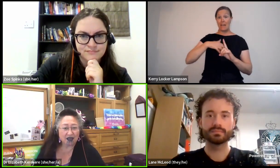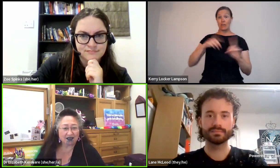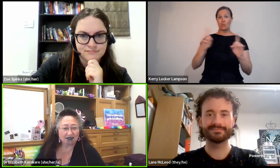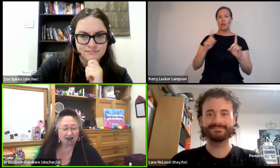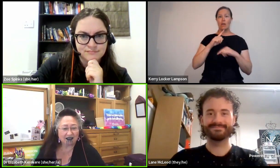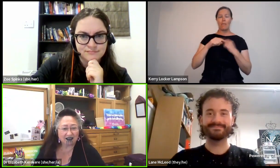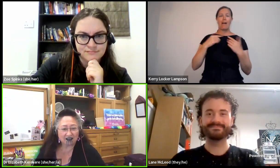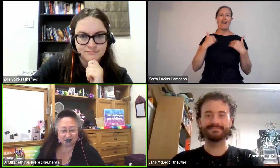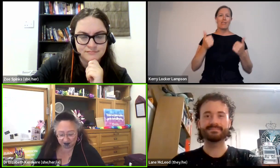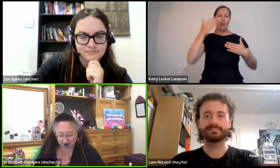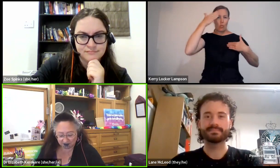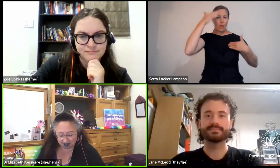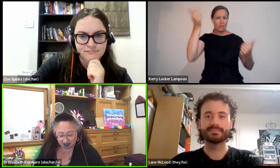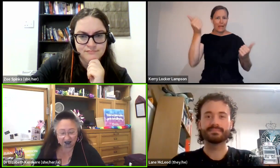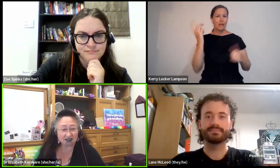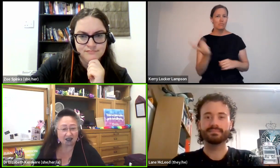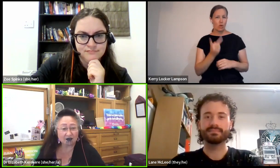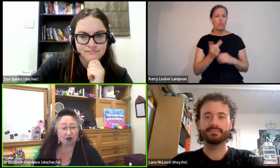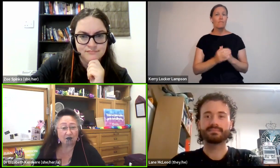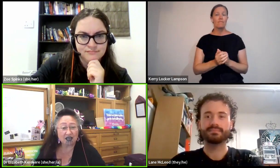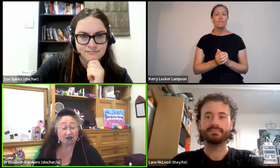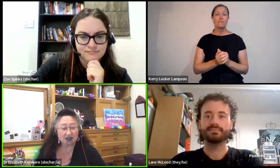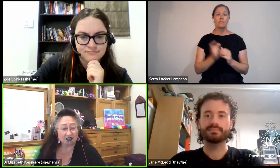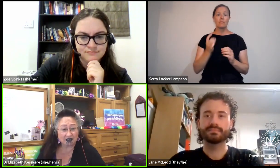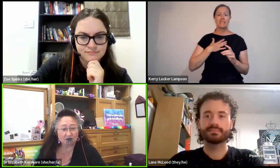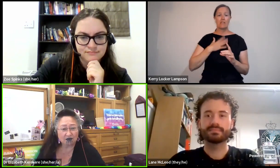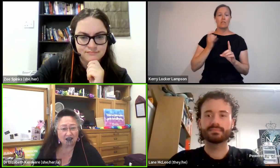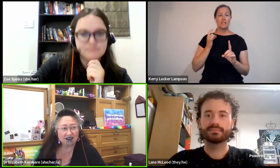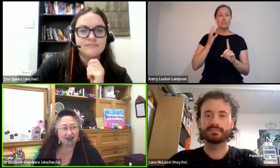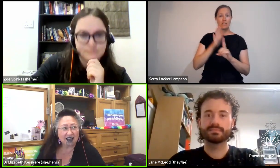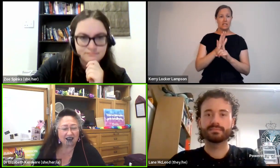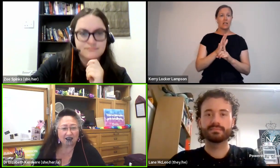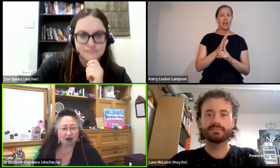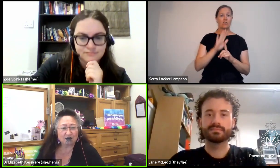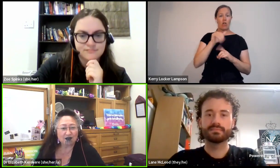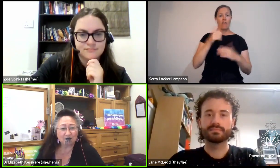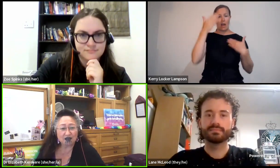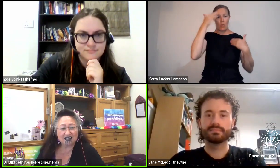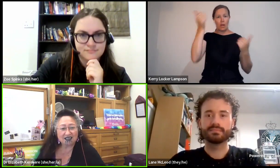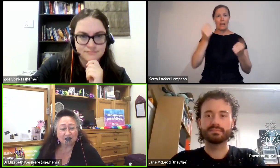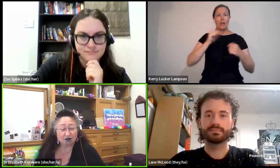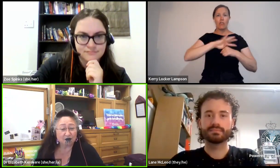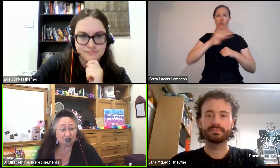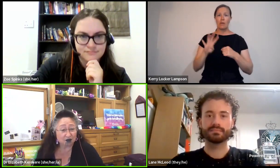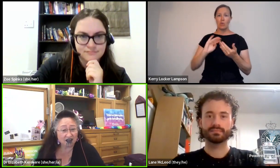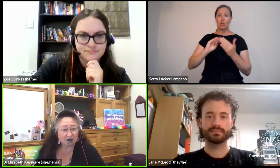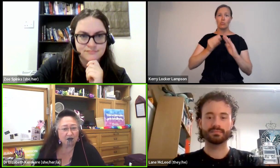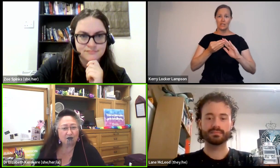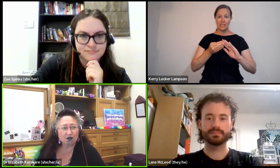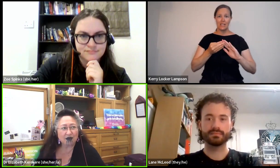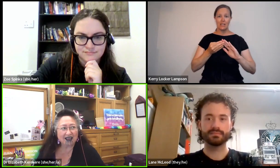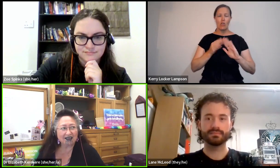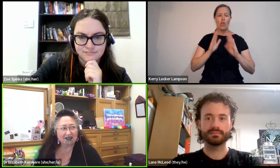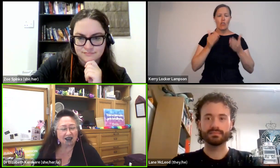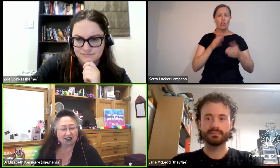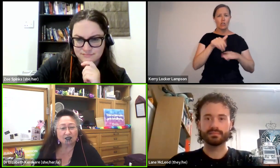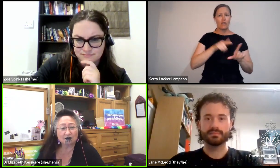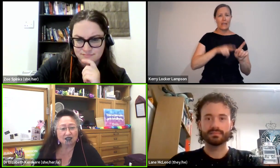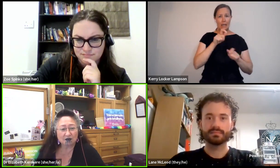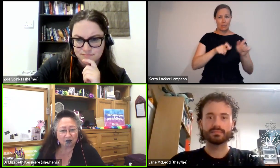and well-being. I have specialised in the well-being of Takatāpui and our Rainbow communities with a focus on young people